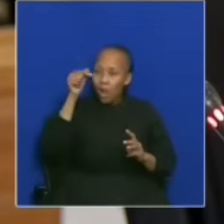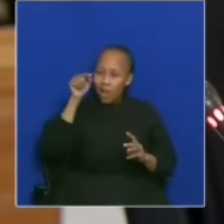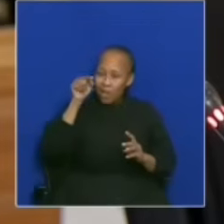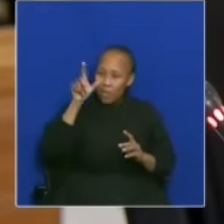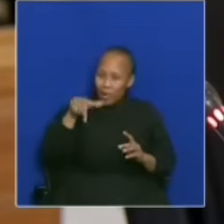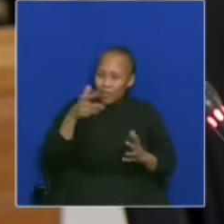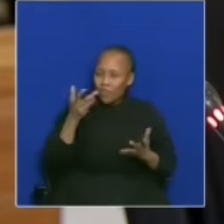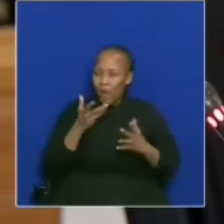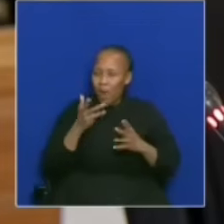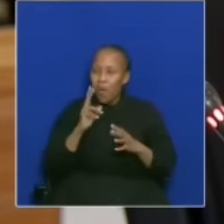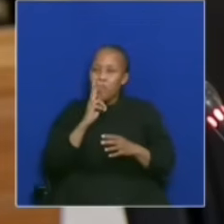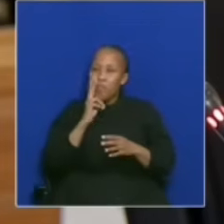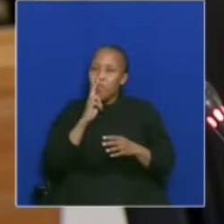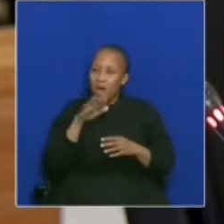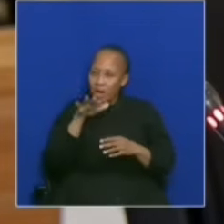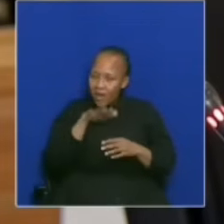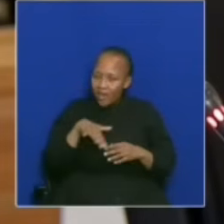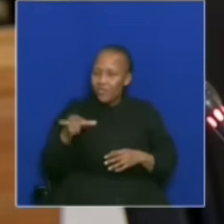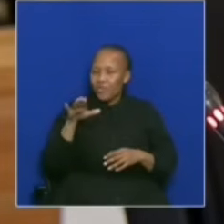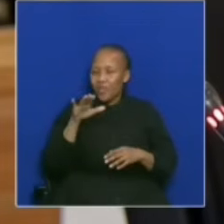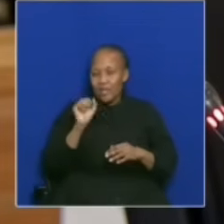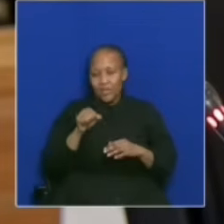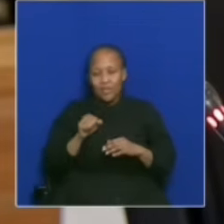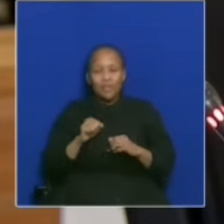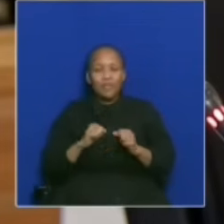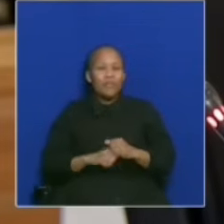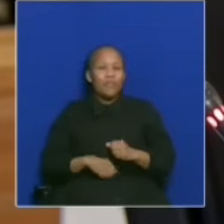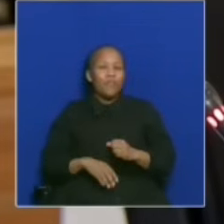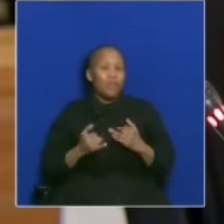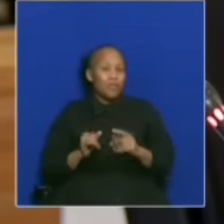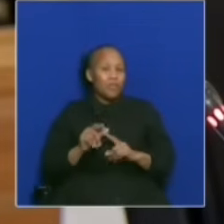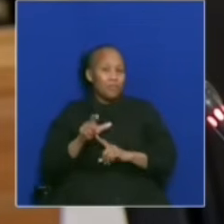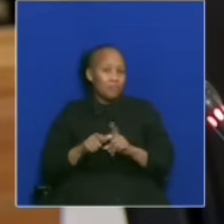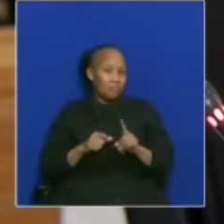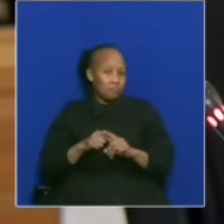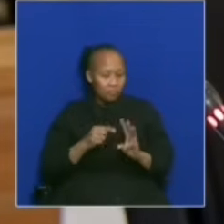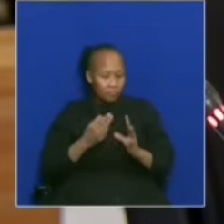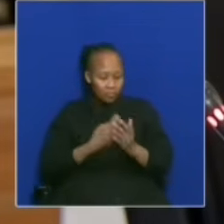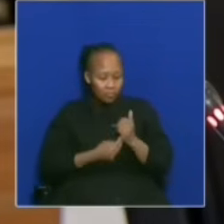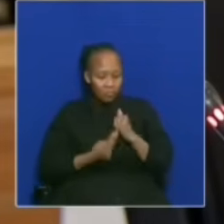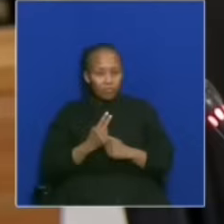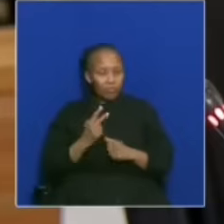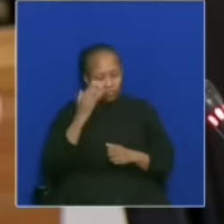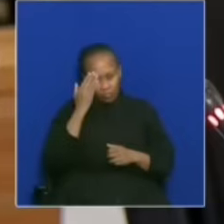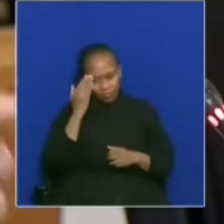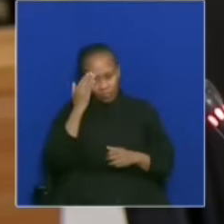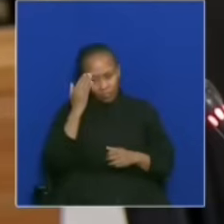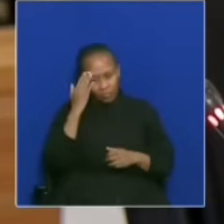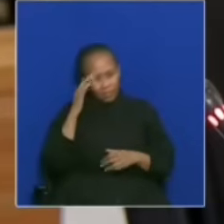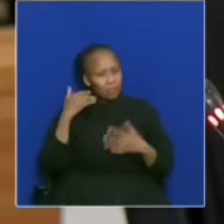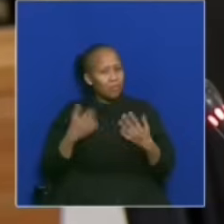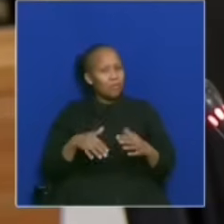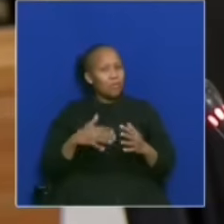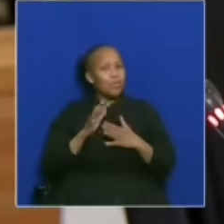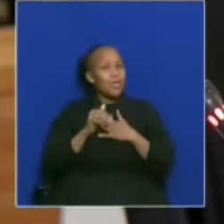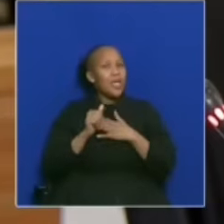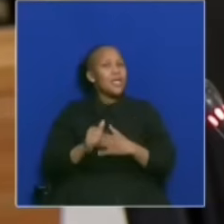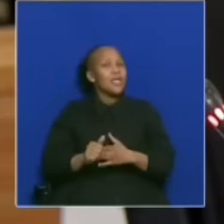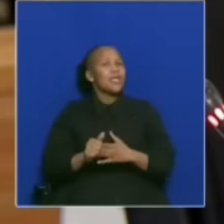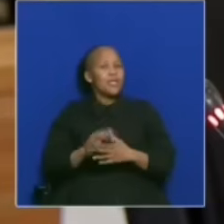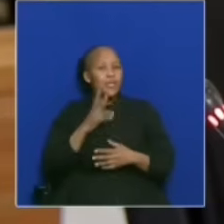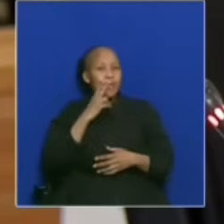saying that someone who they both know has a lead on a cigarette bust on the East Rand, and so the tobacco